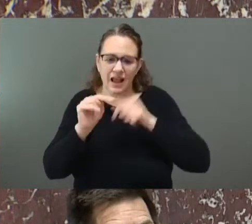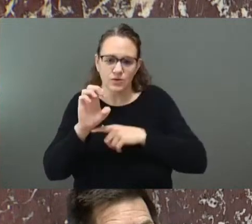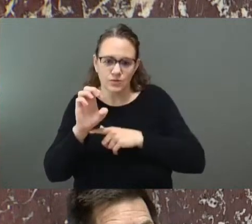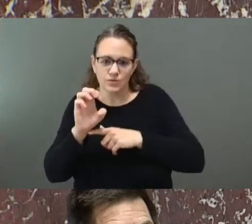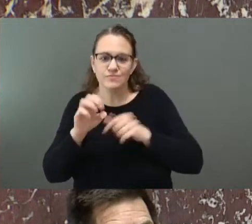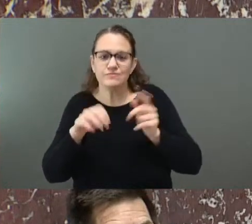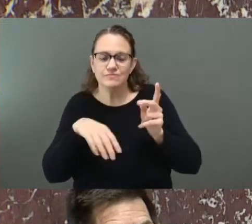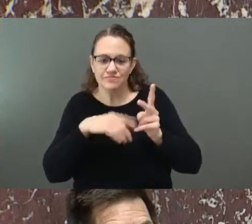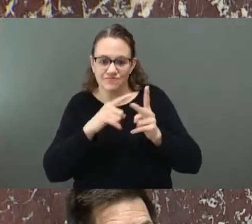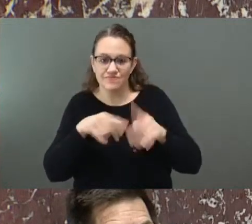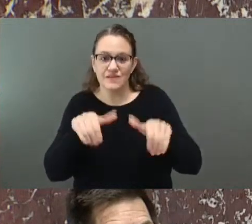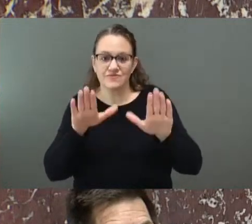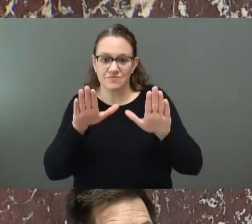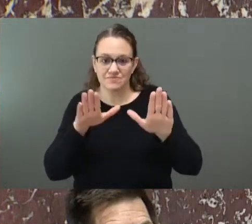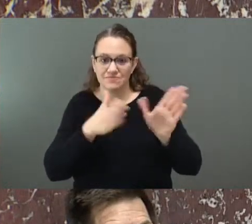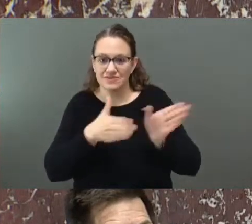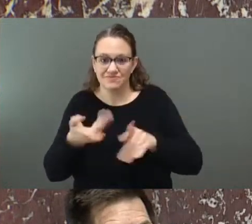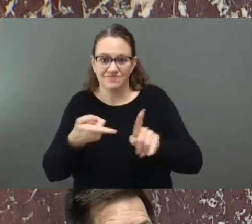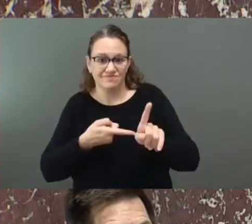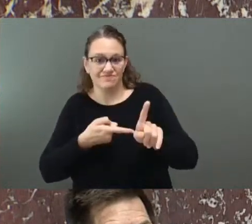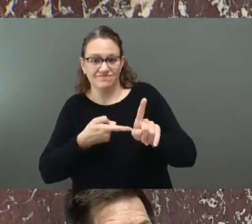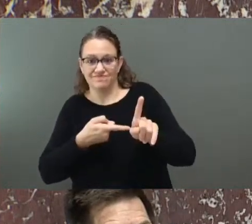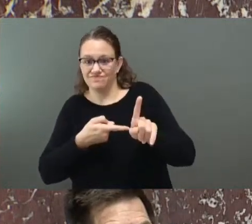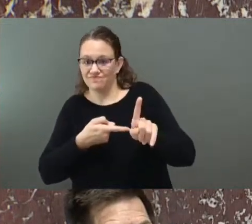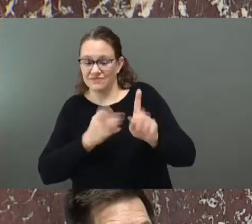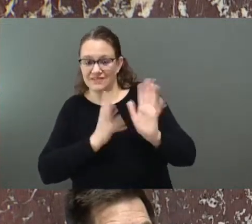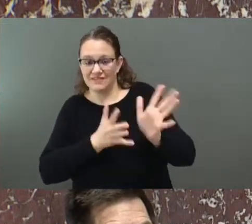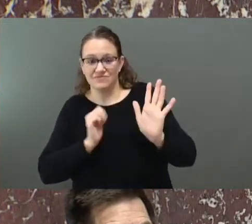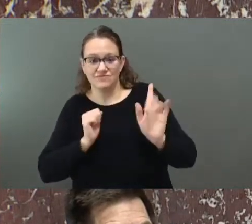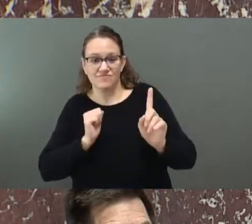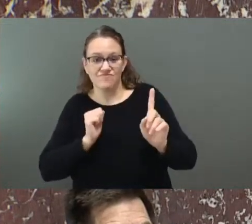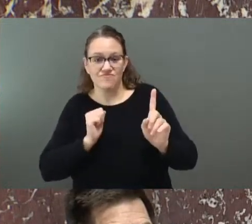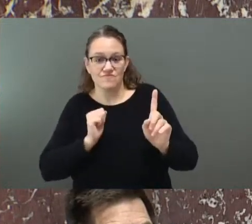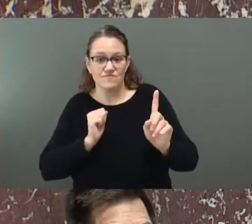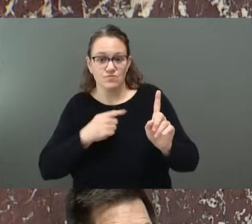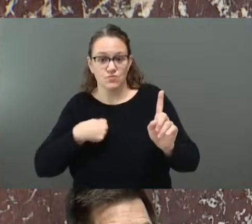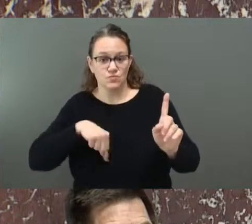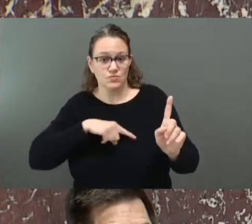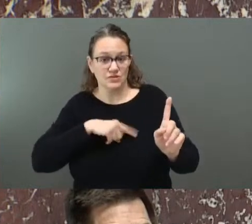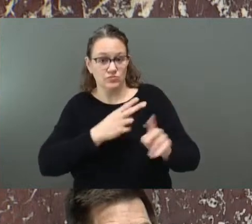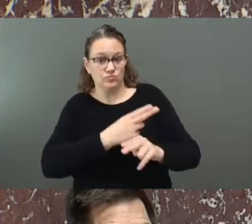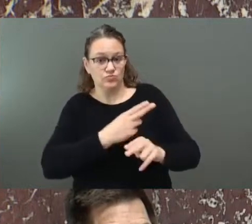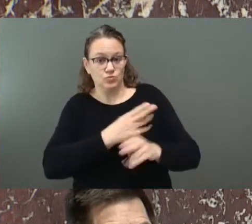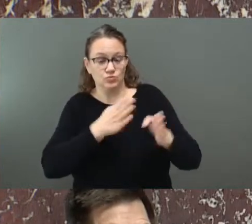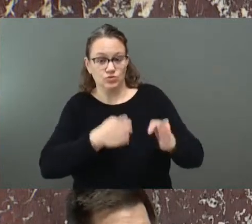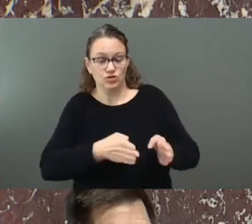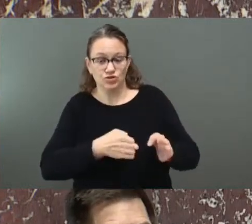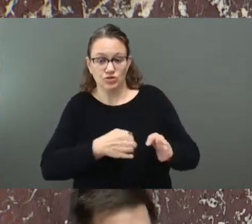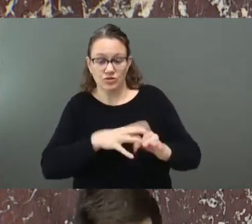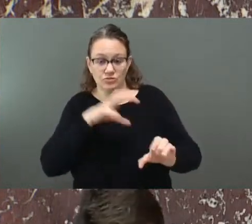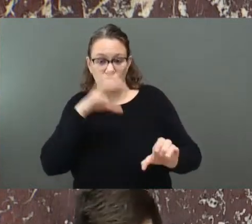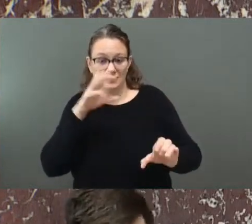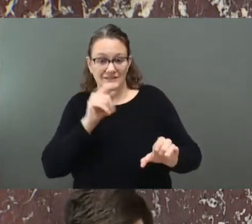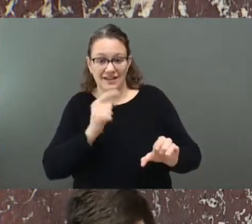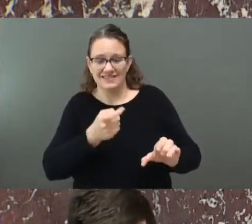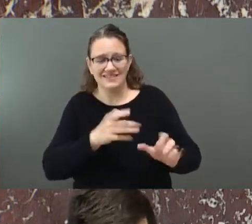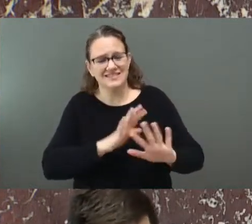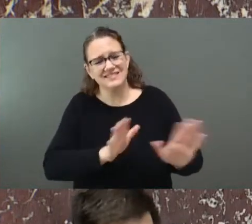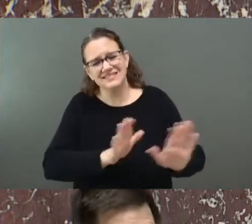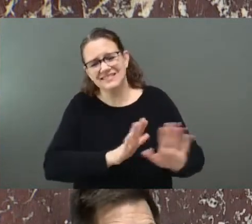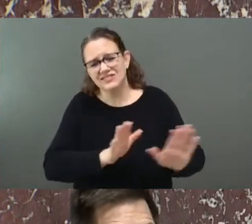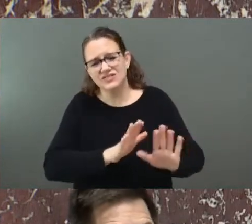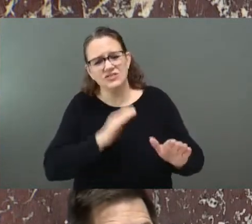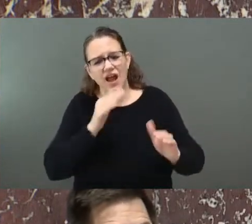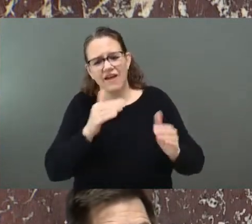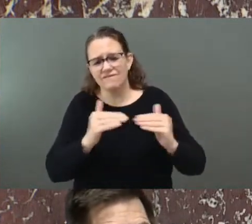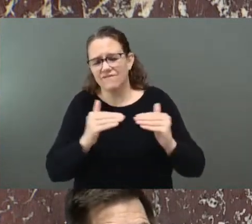consumer carbon tax is simply not on for us, and the carve-out around heating fuel was unfair," end quote. With the